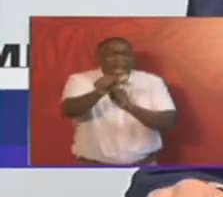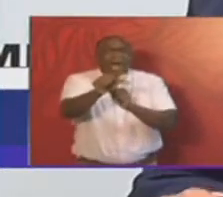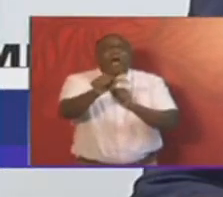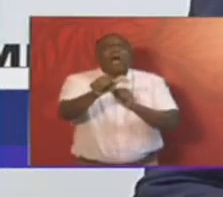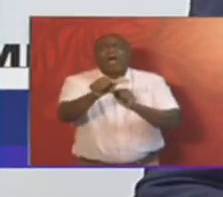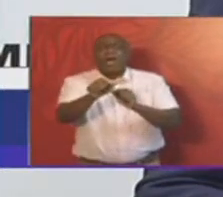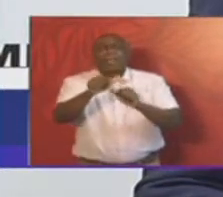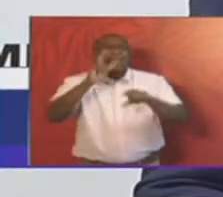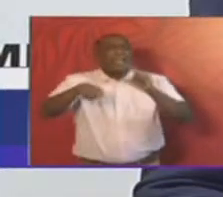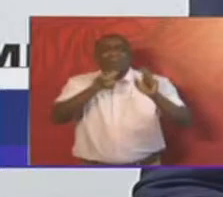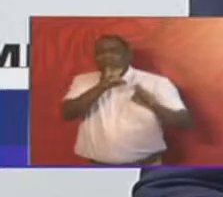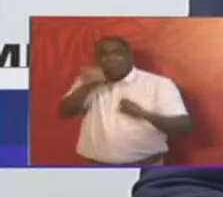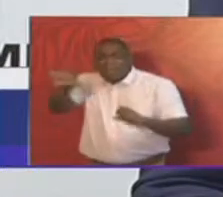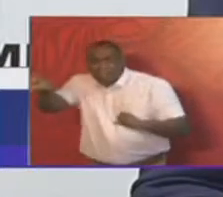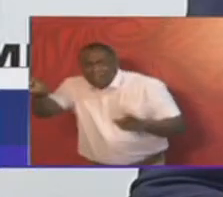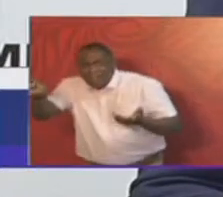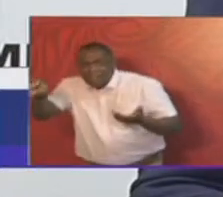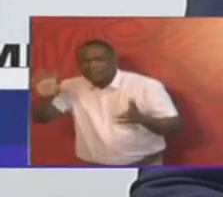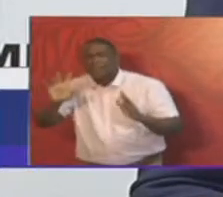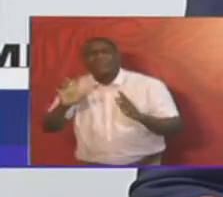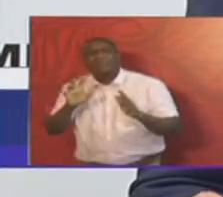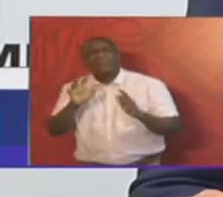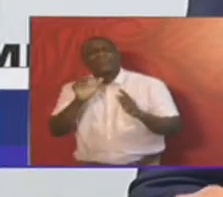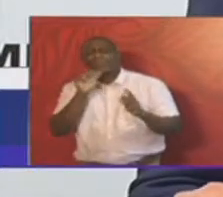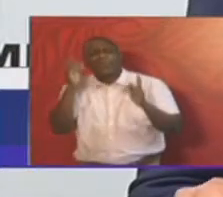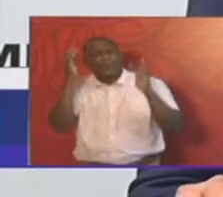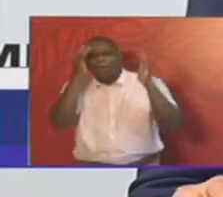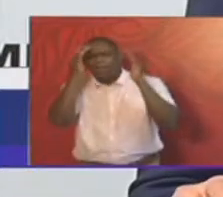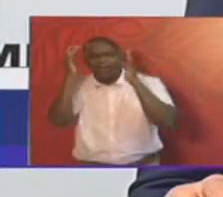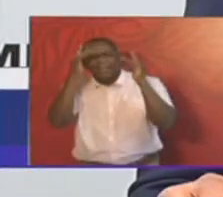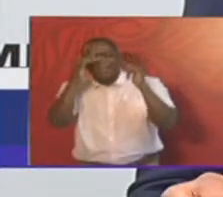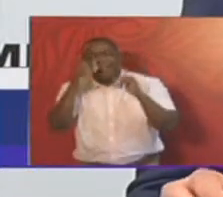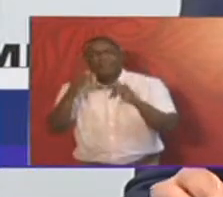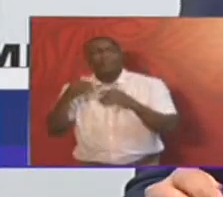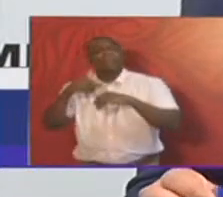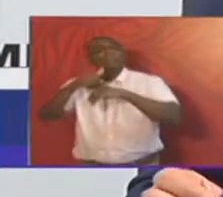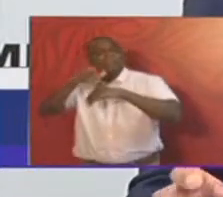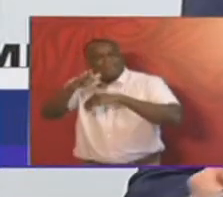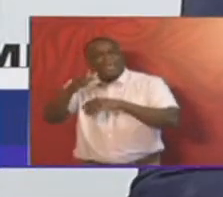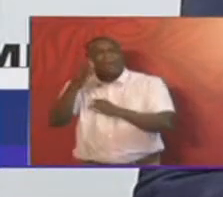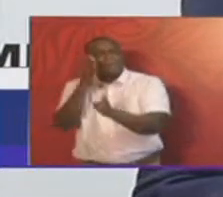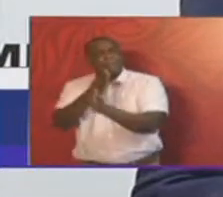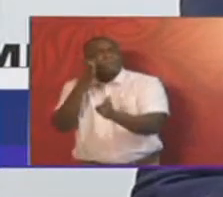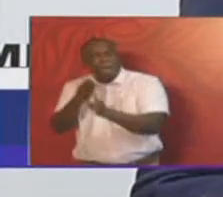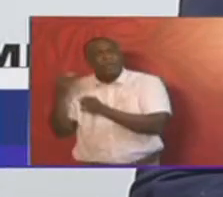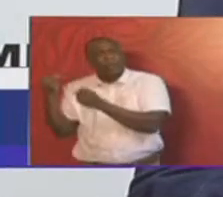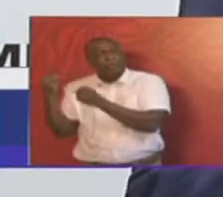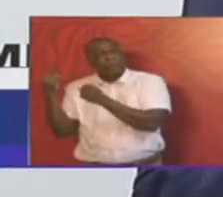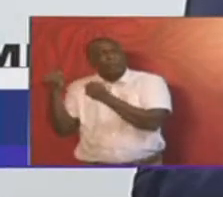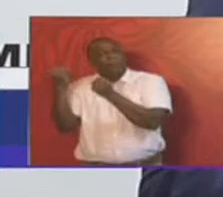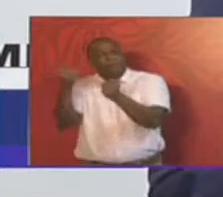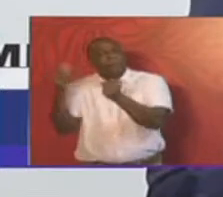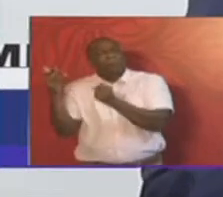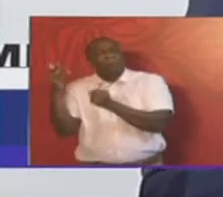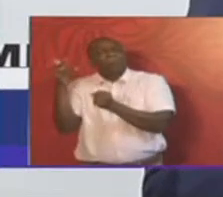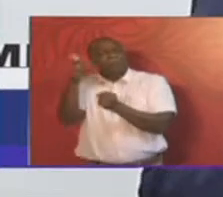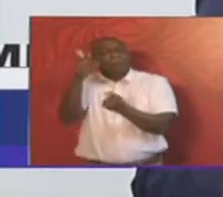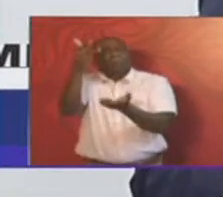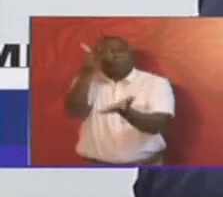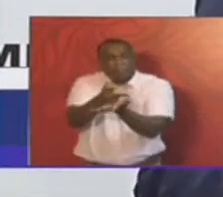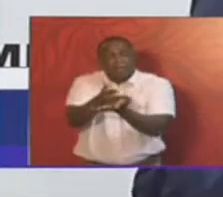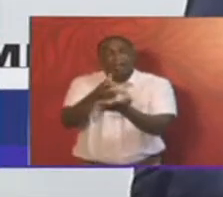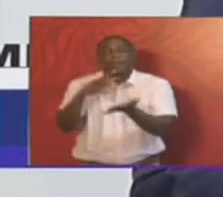make the right decision. So that is where we are. That is the plan in the first tranche of